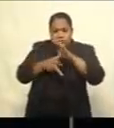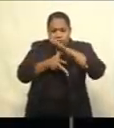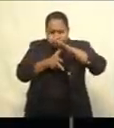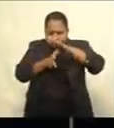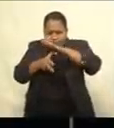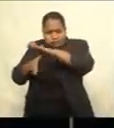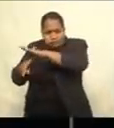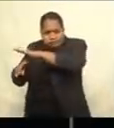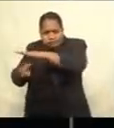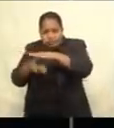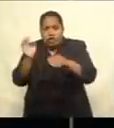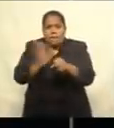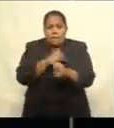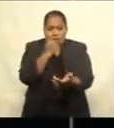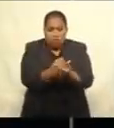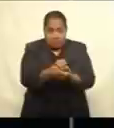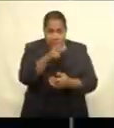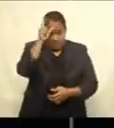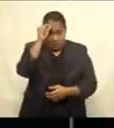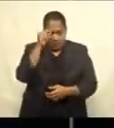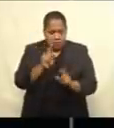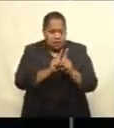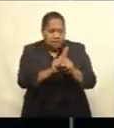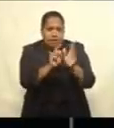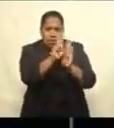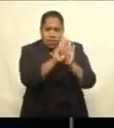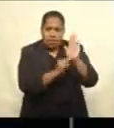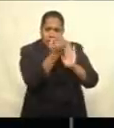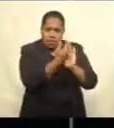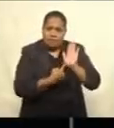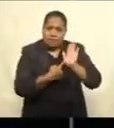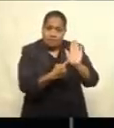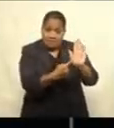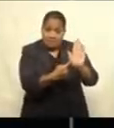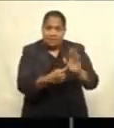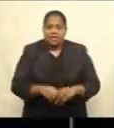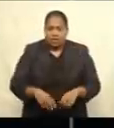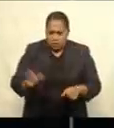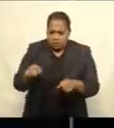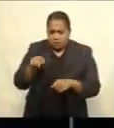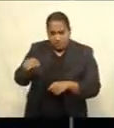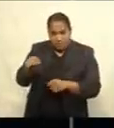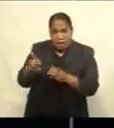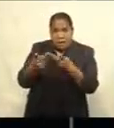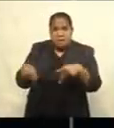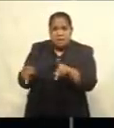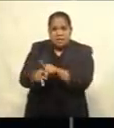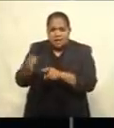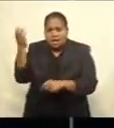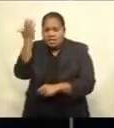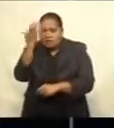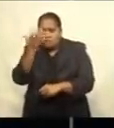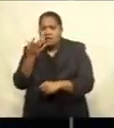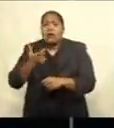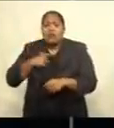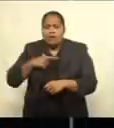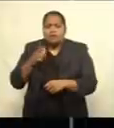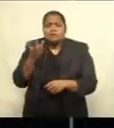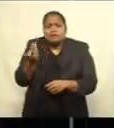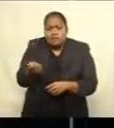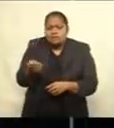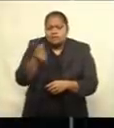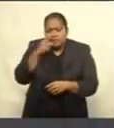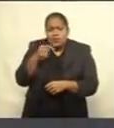comply with restrictions. Josiah Nanunga reports the area is considered a red zone for COVID-19 due to the behavior of some